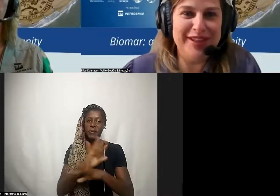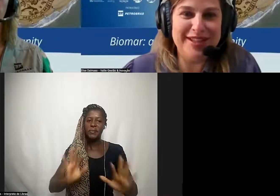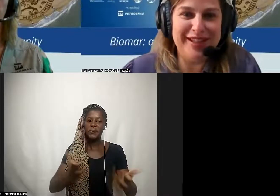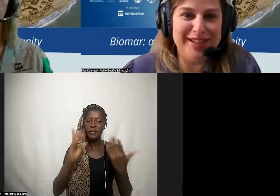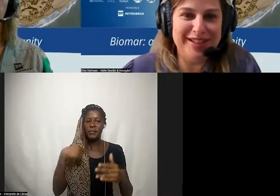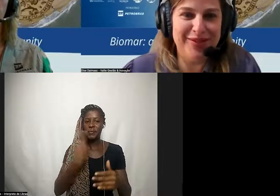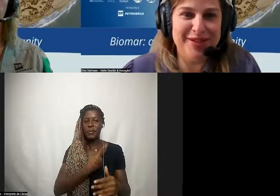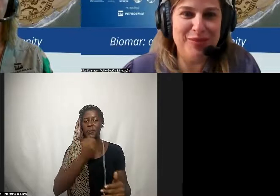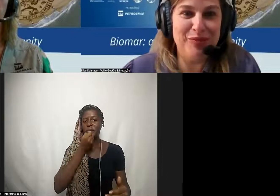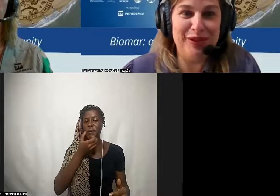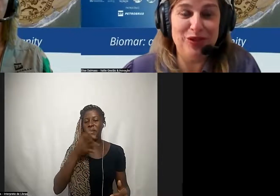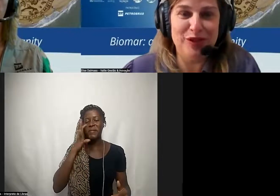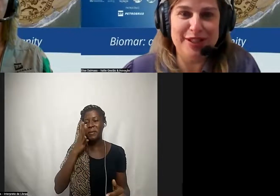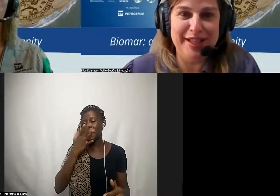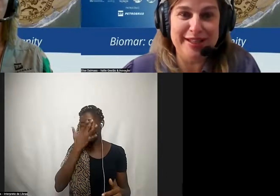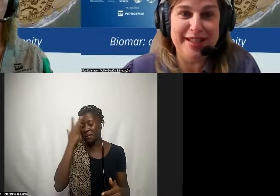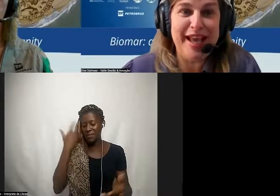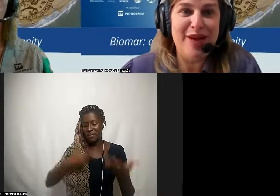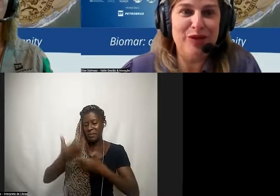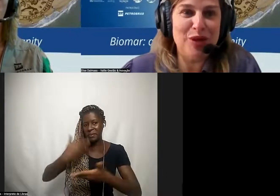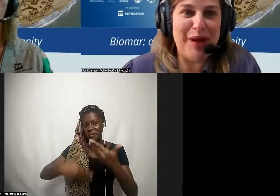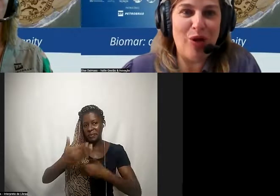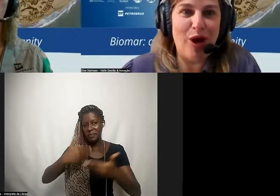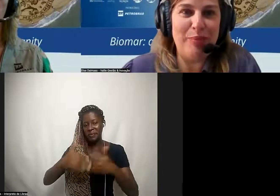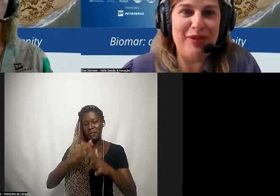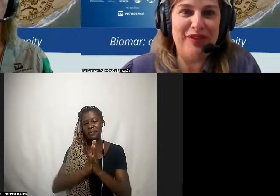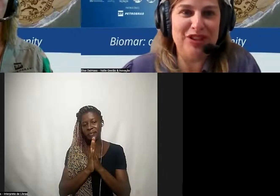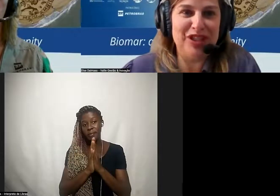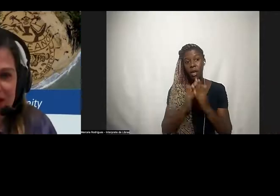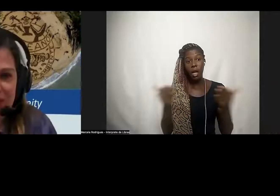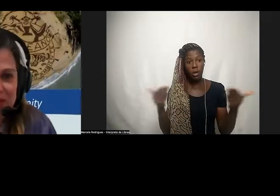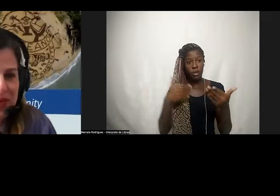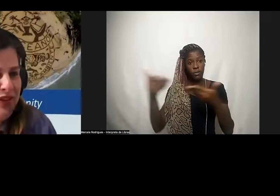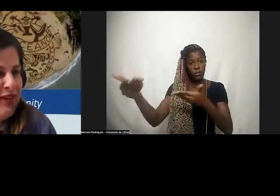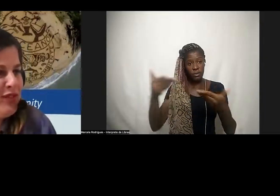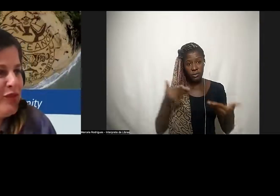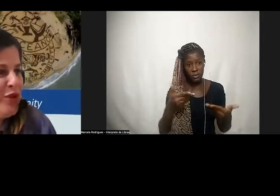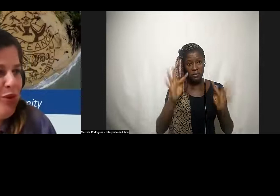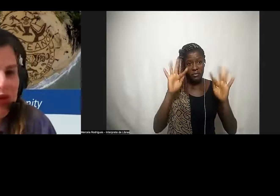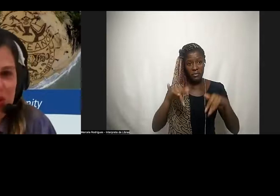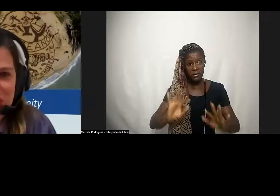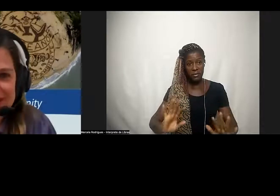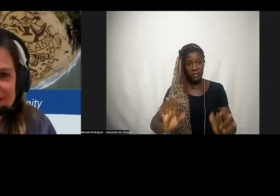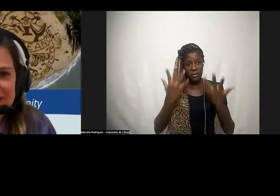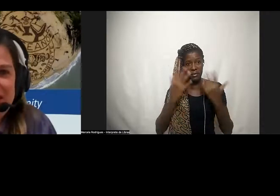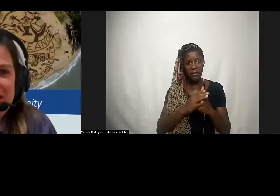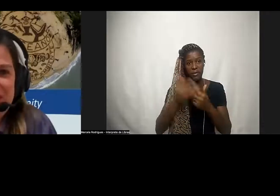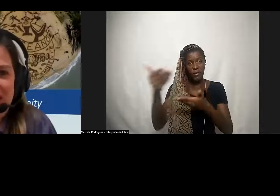they are participating here. I really wanted to see this interaction, to see that the people are really engaged. Now,